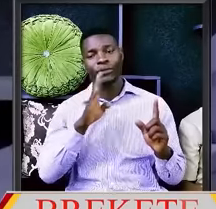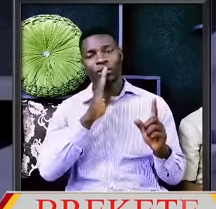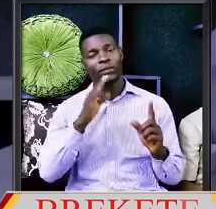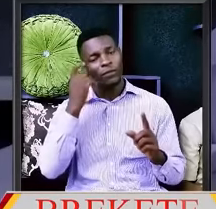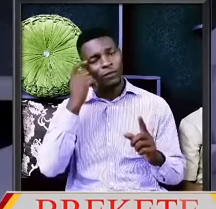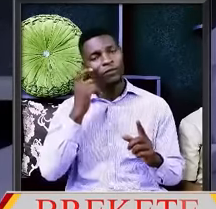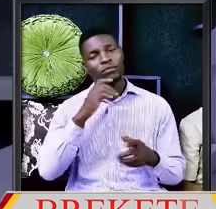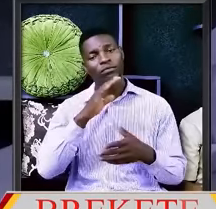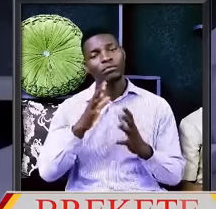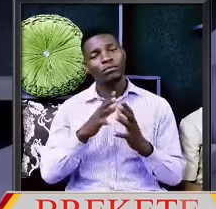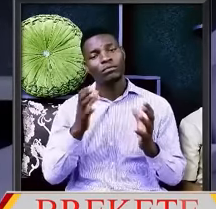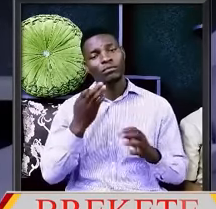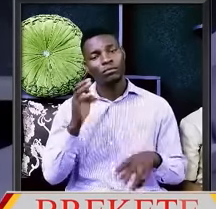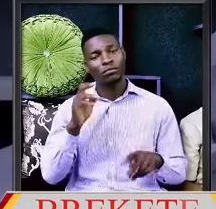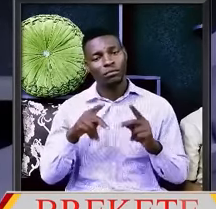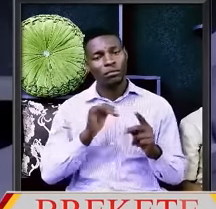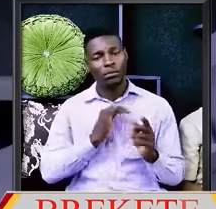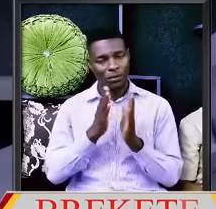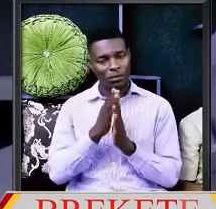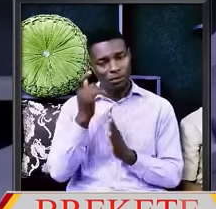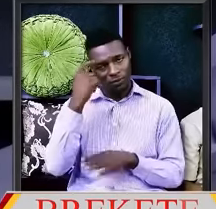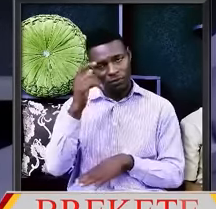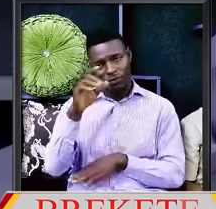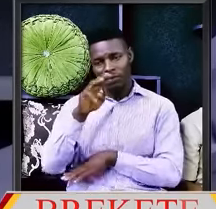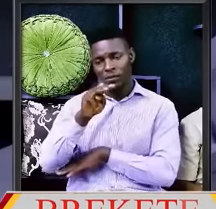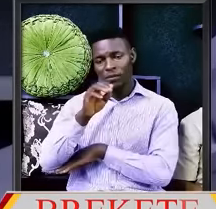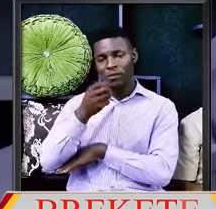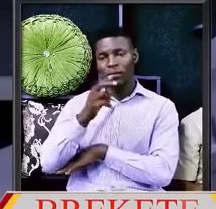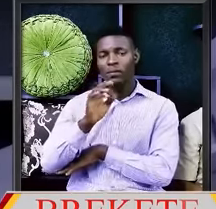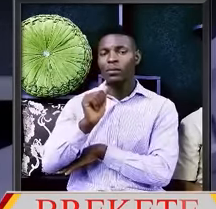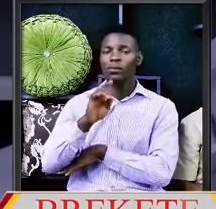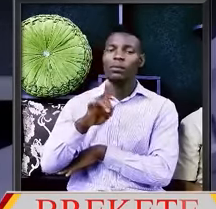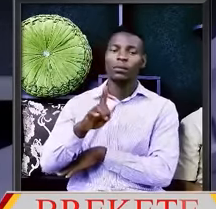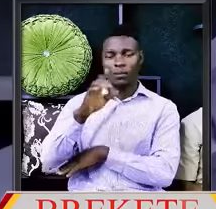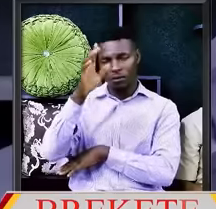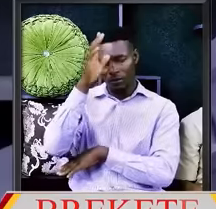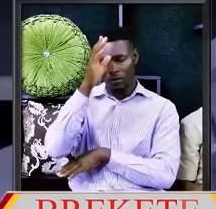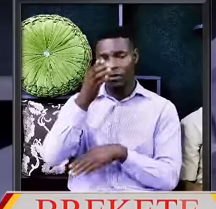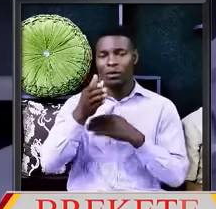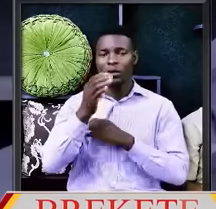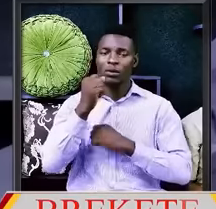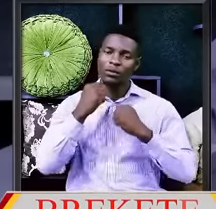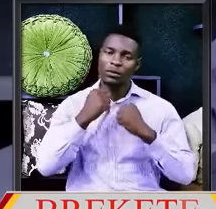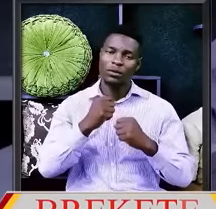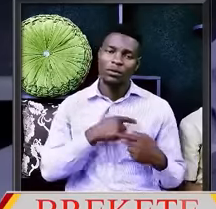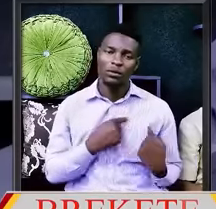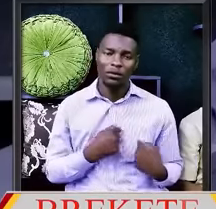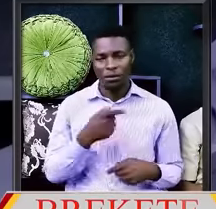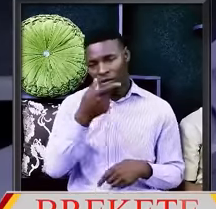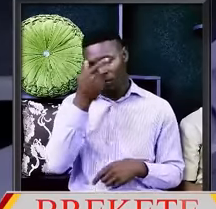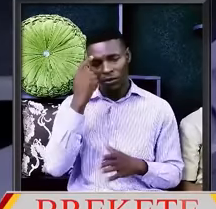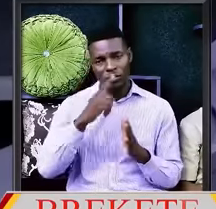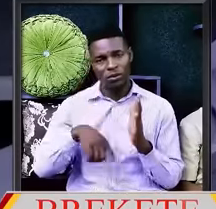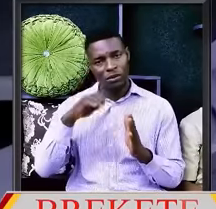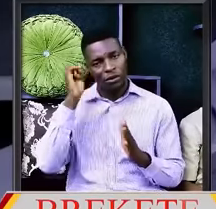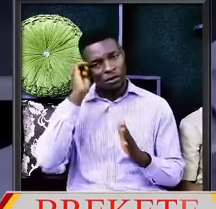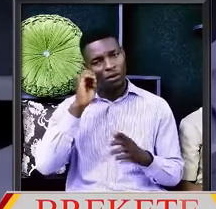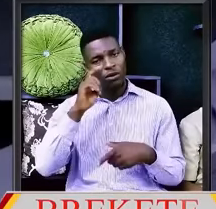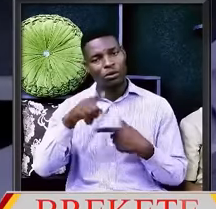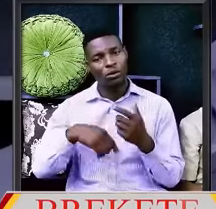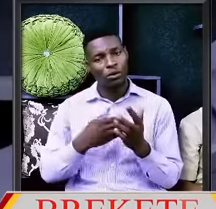I pray for Mohbad’s dad that God will continue to strengthen his heart, because what he's going through is